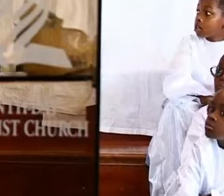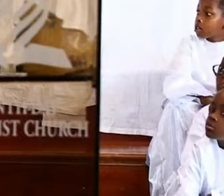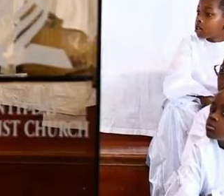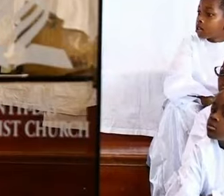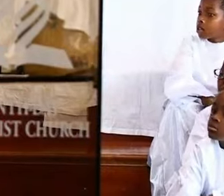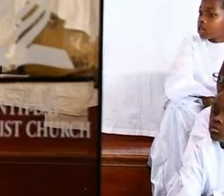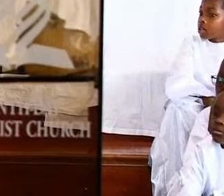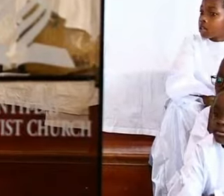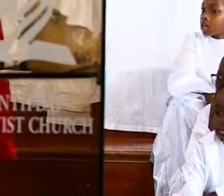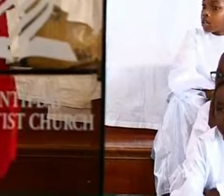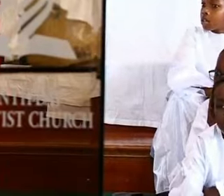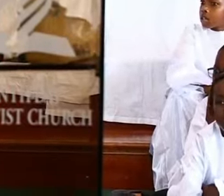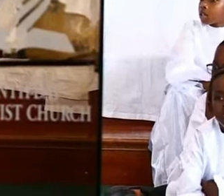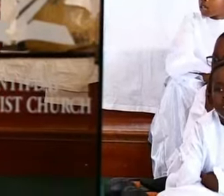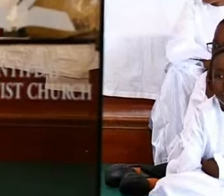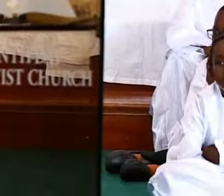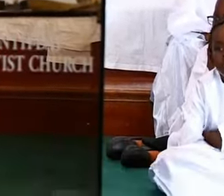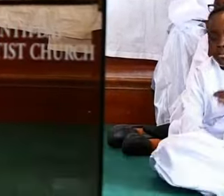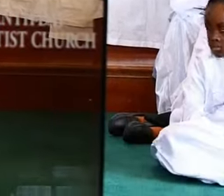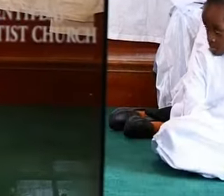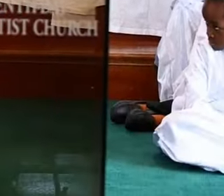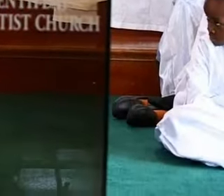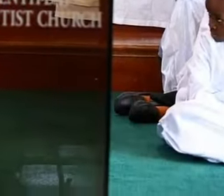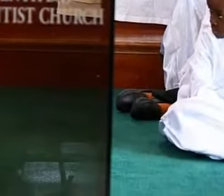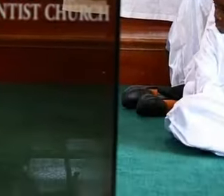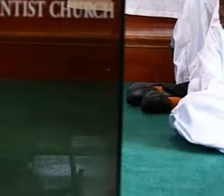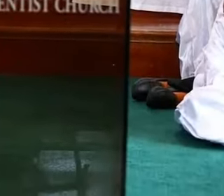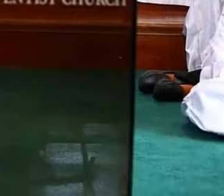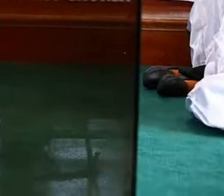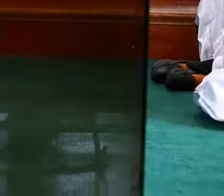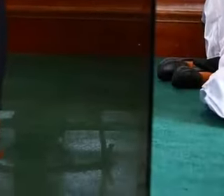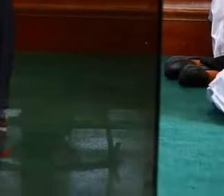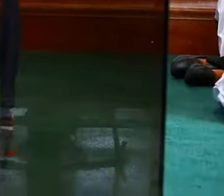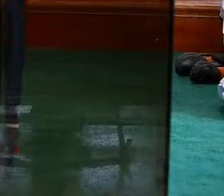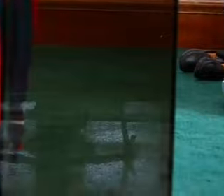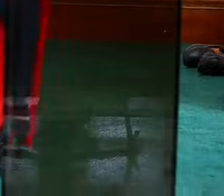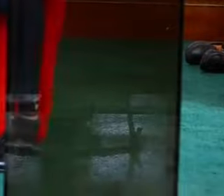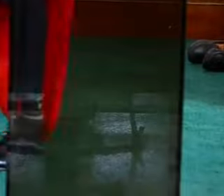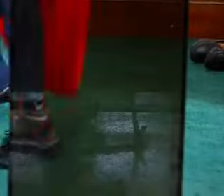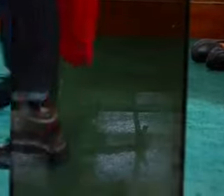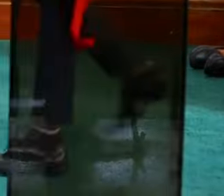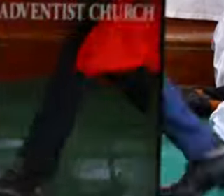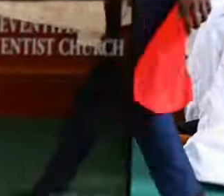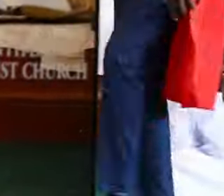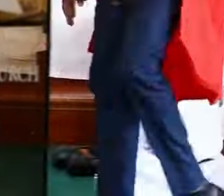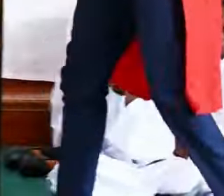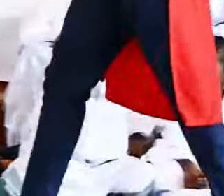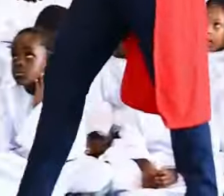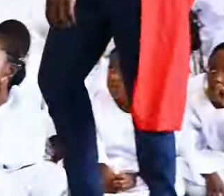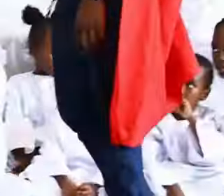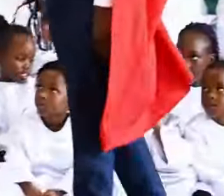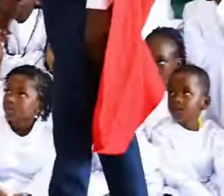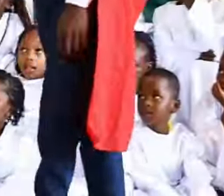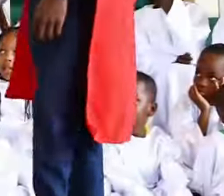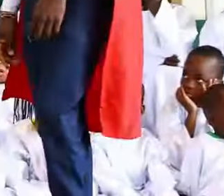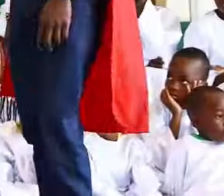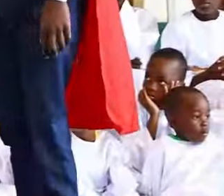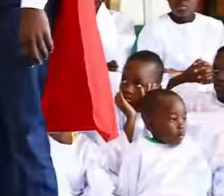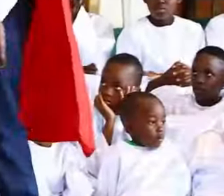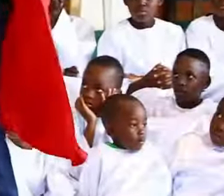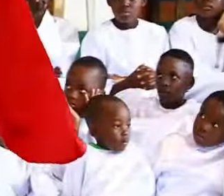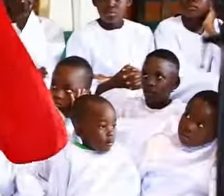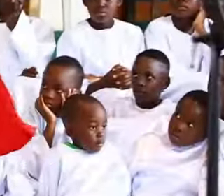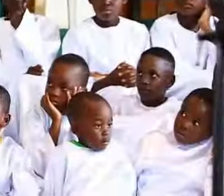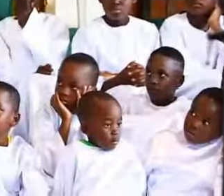see, you don't have to die, because I am your only friend. You are Satan, the adversary. You're no